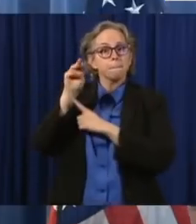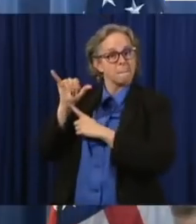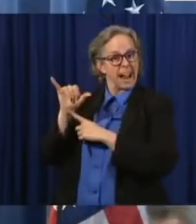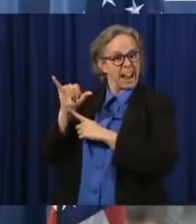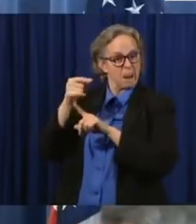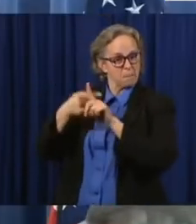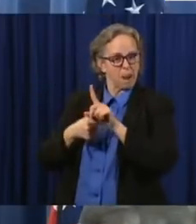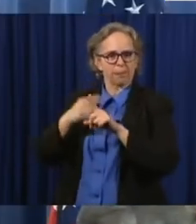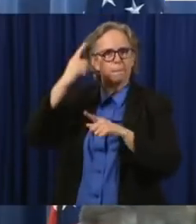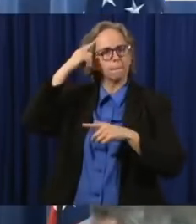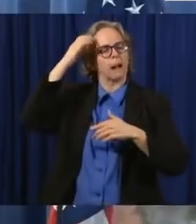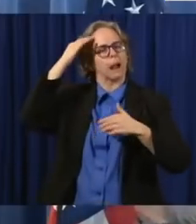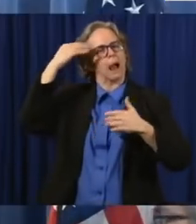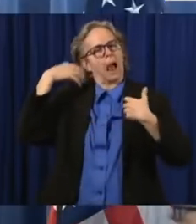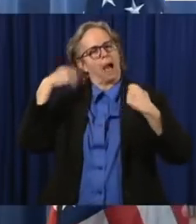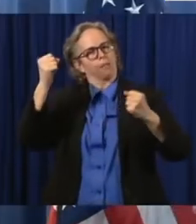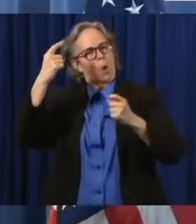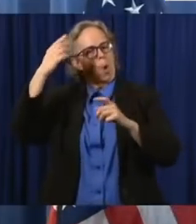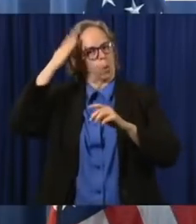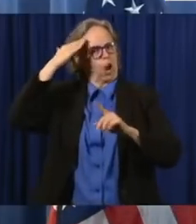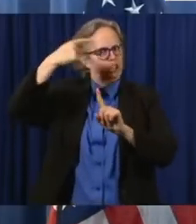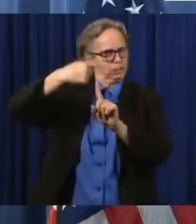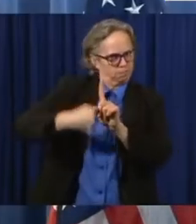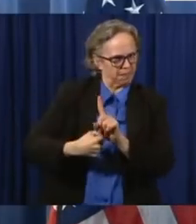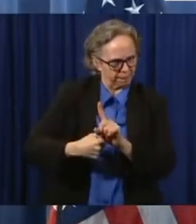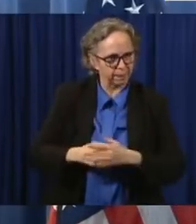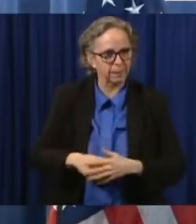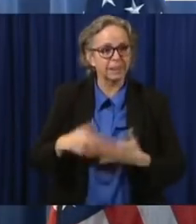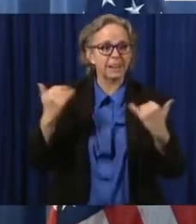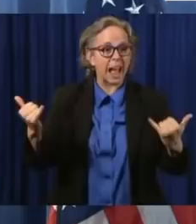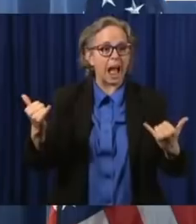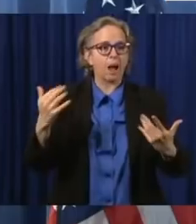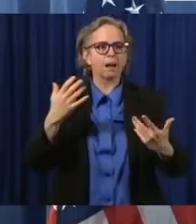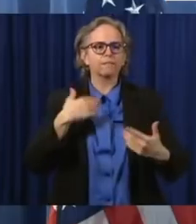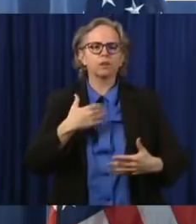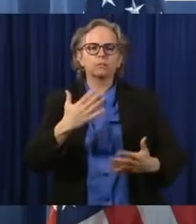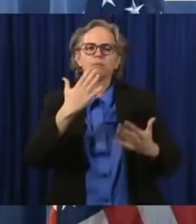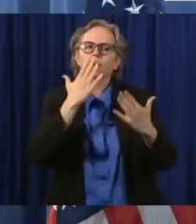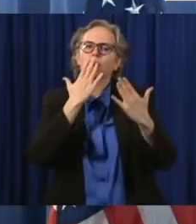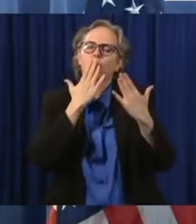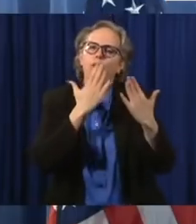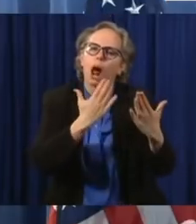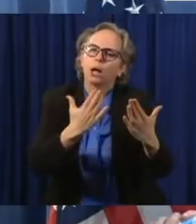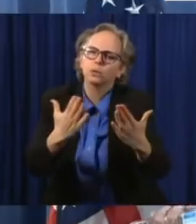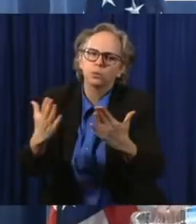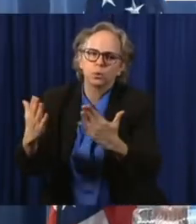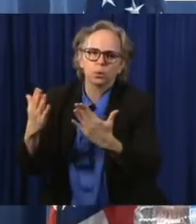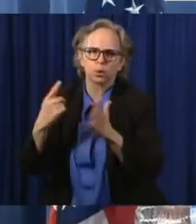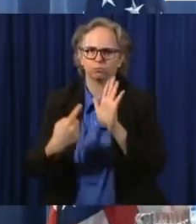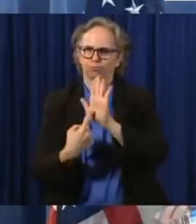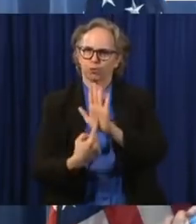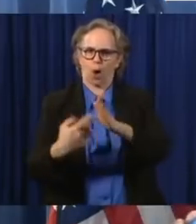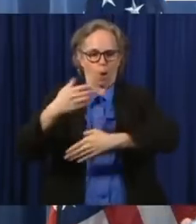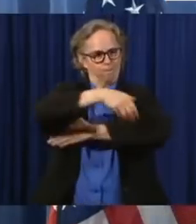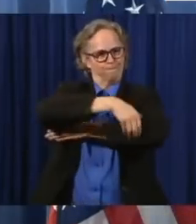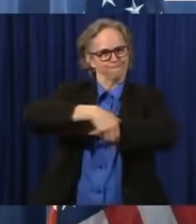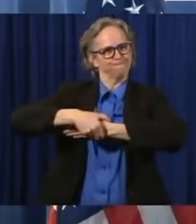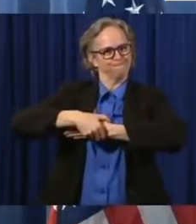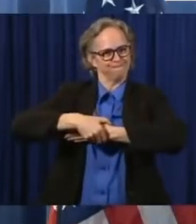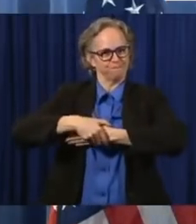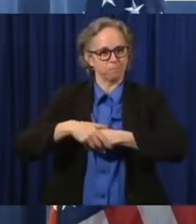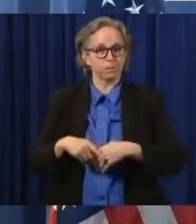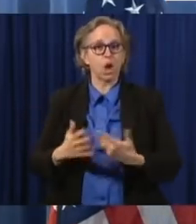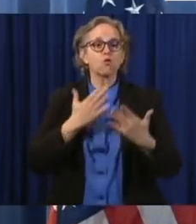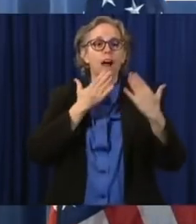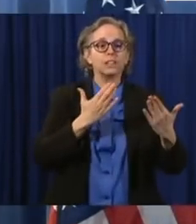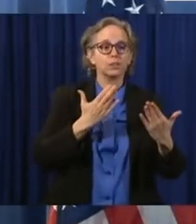our kids, let's put gratitude on our sleeves, because a grateful mindset can significantly improve our mental health. On Our Sleeves